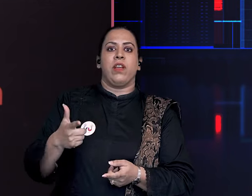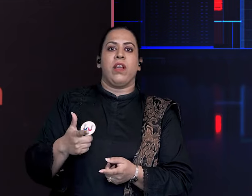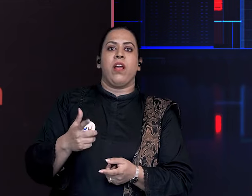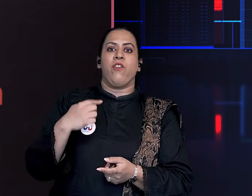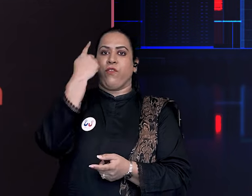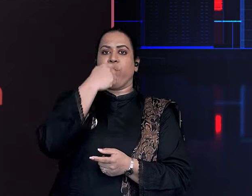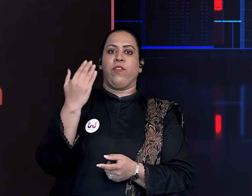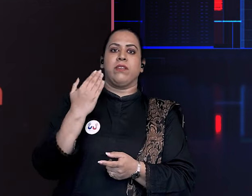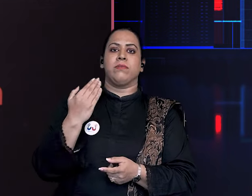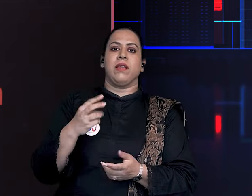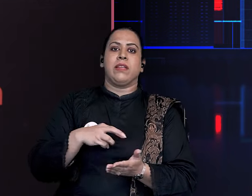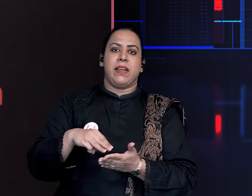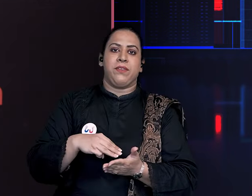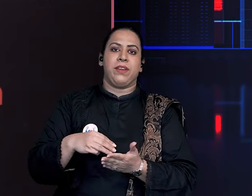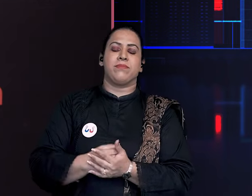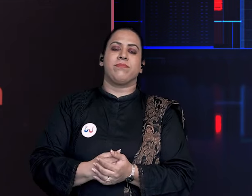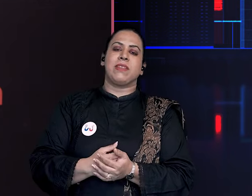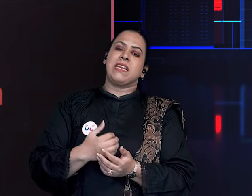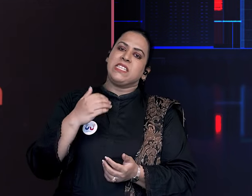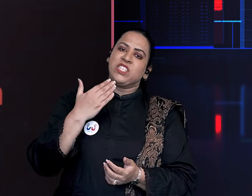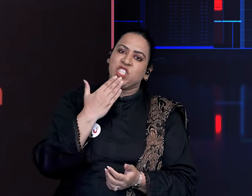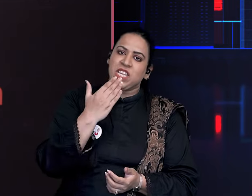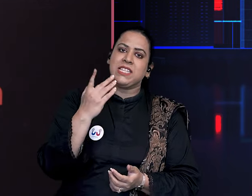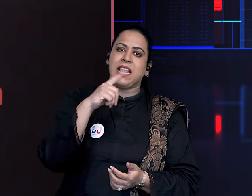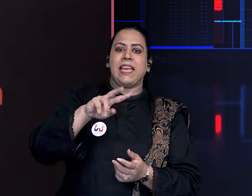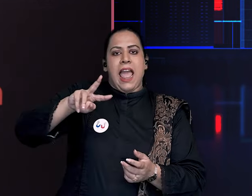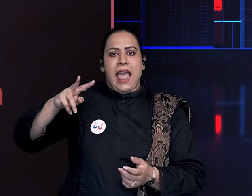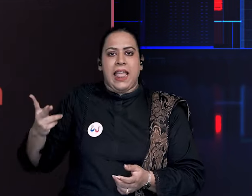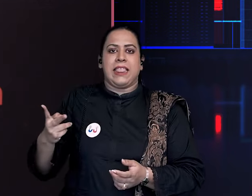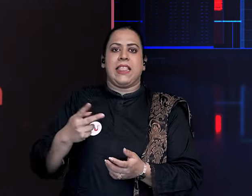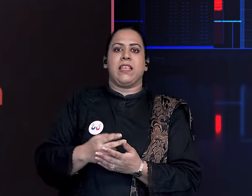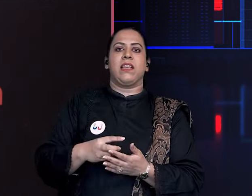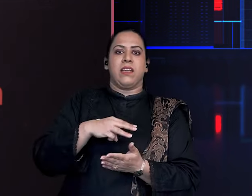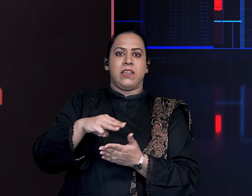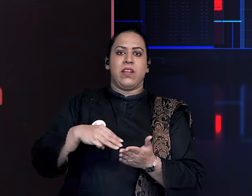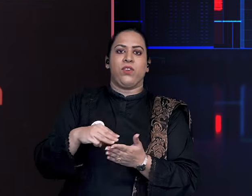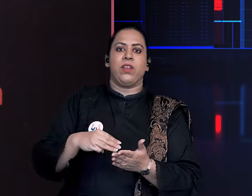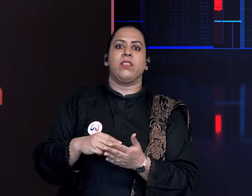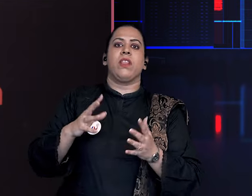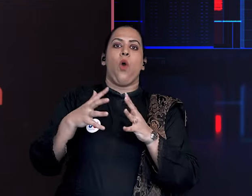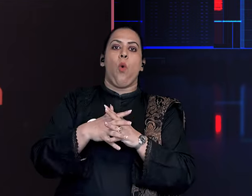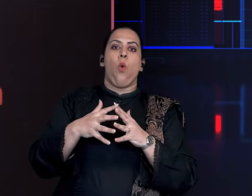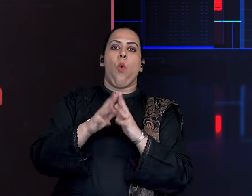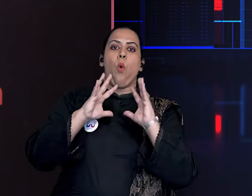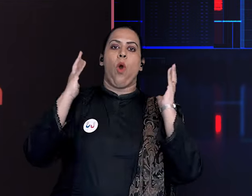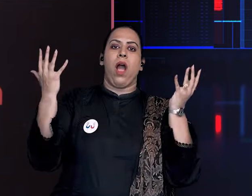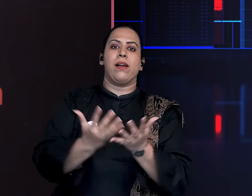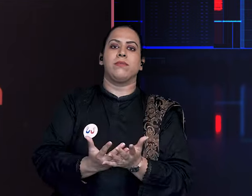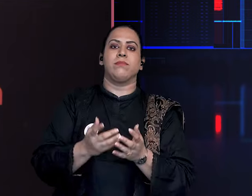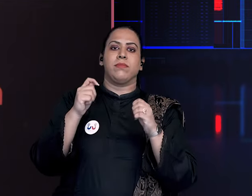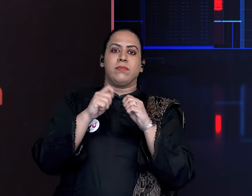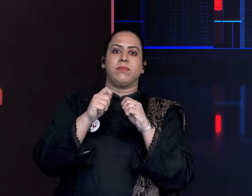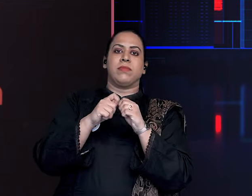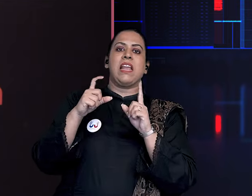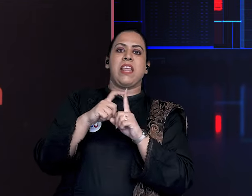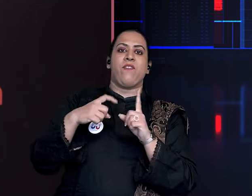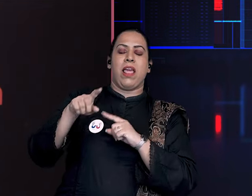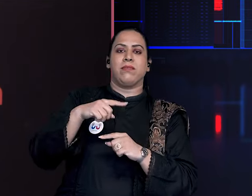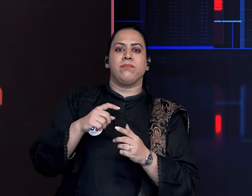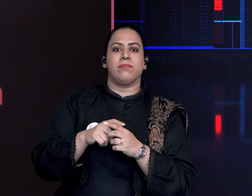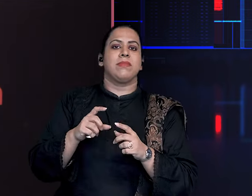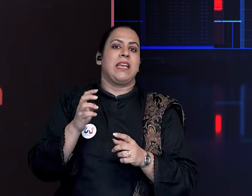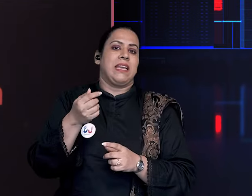It's not about how the show went. It's about what were the challenges that we faced and what is